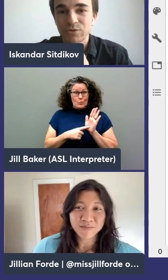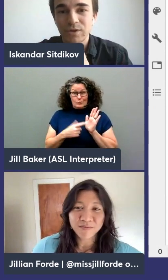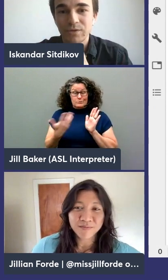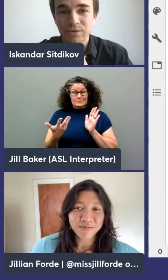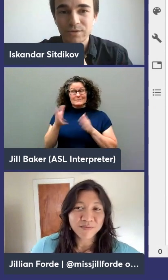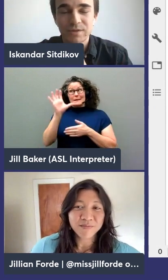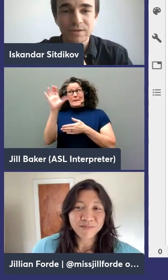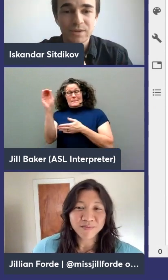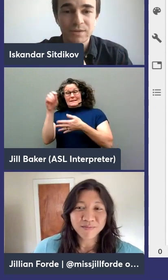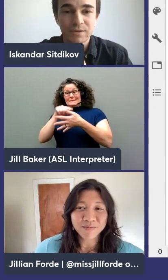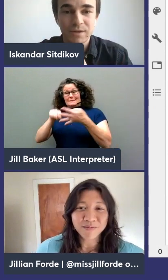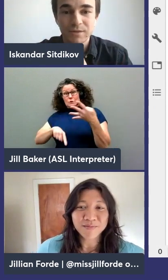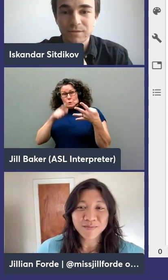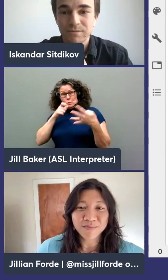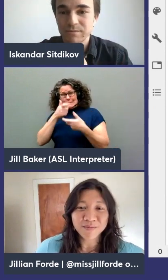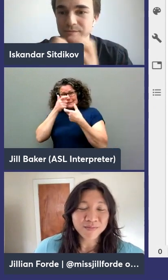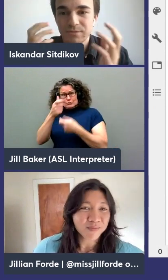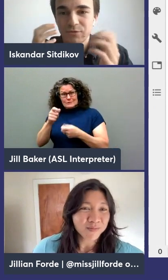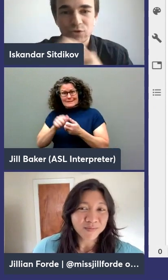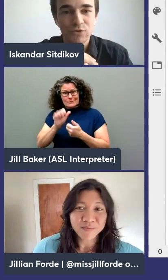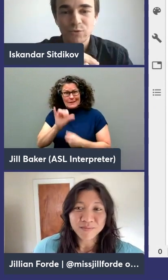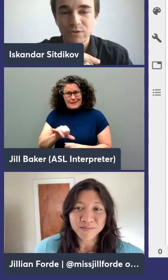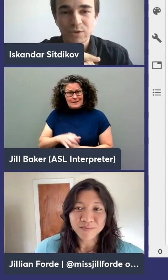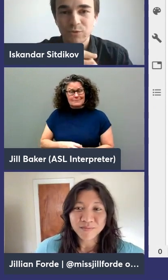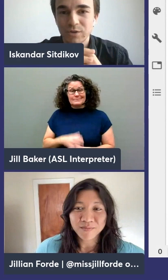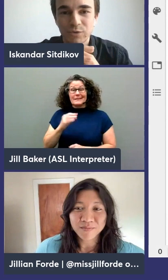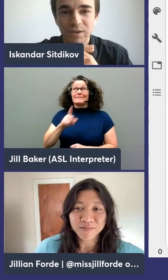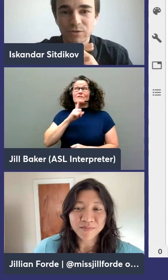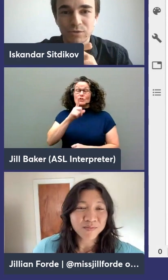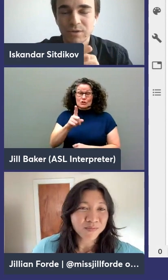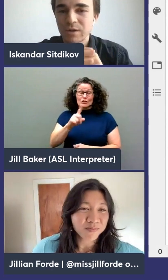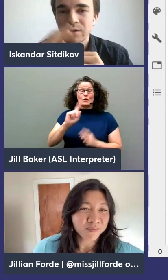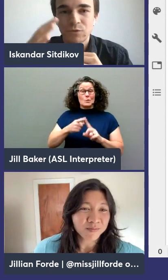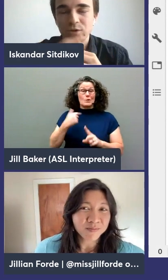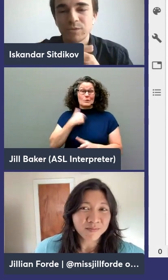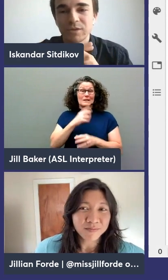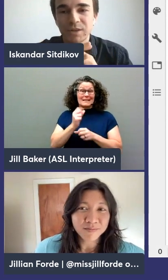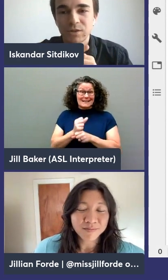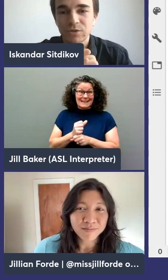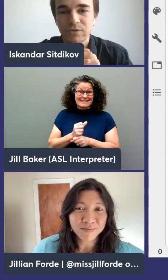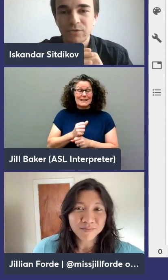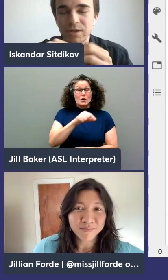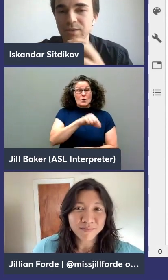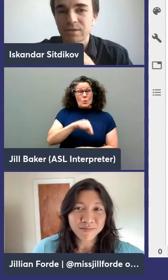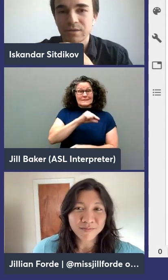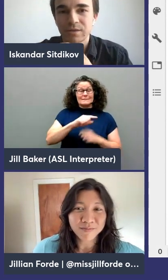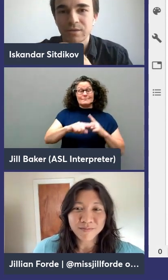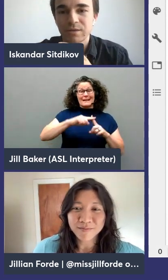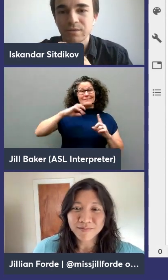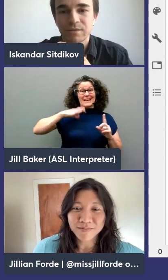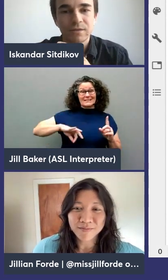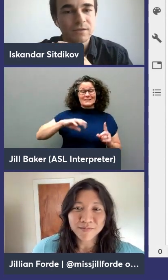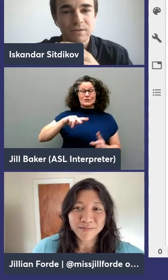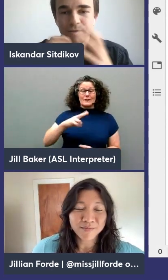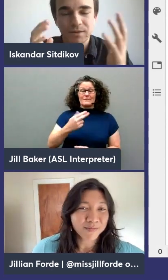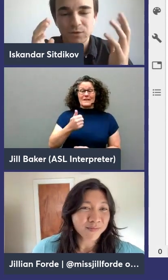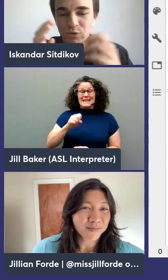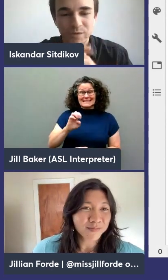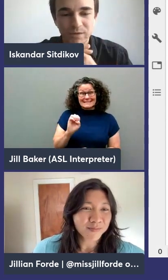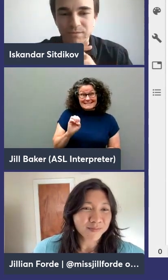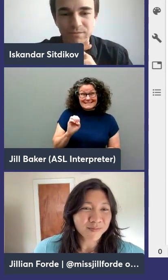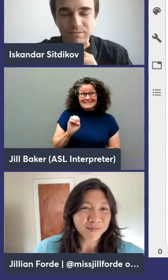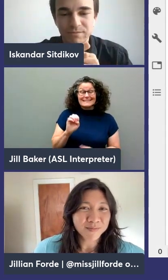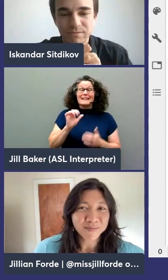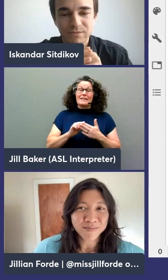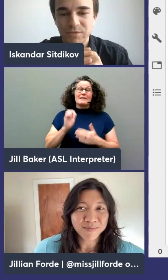companies and industry are interested in that, and for sure once we get to the quantum advantage phase, it